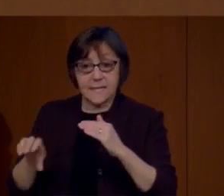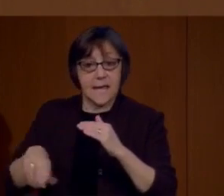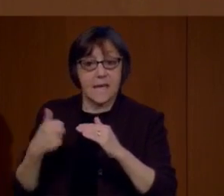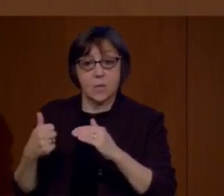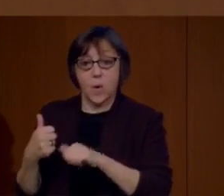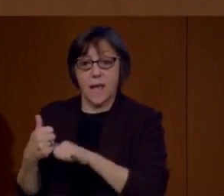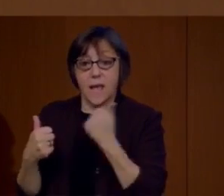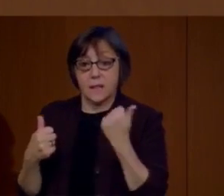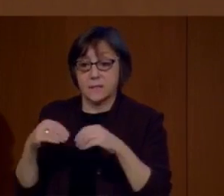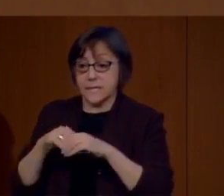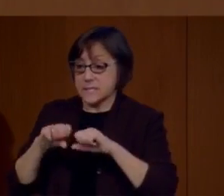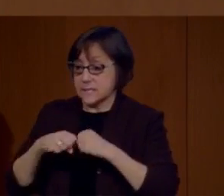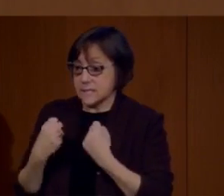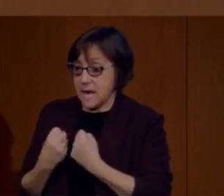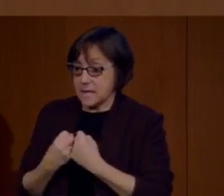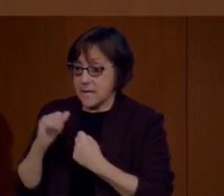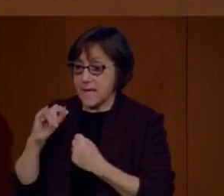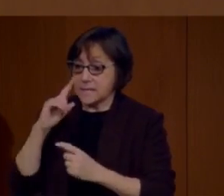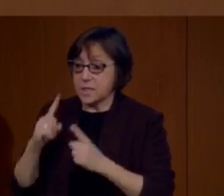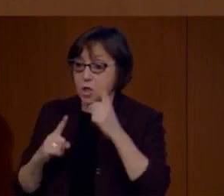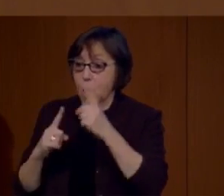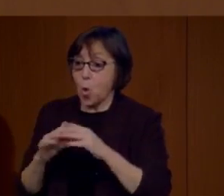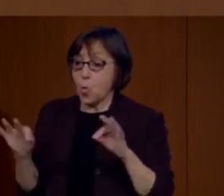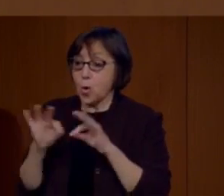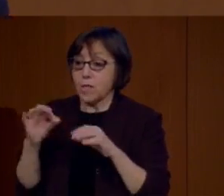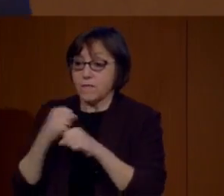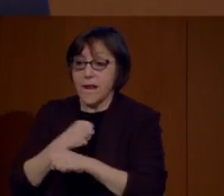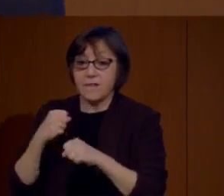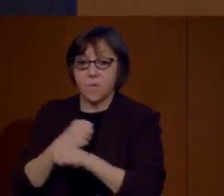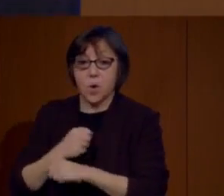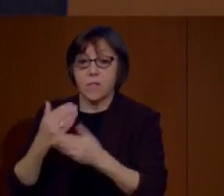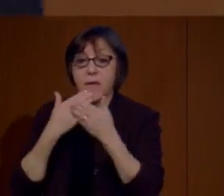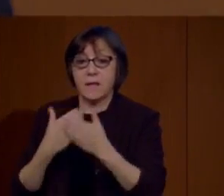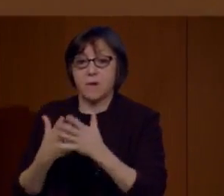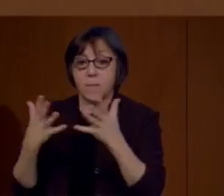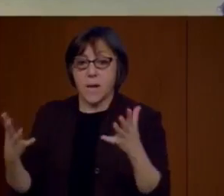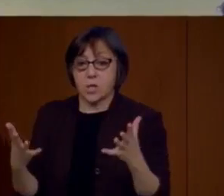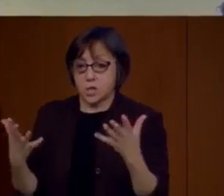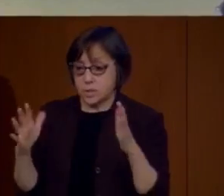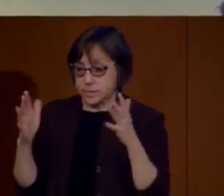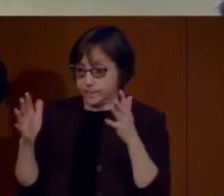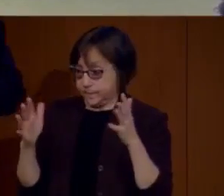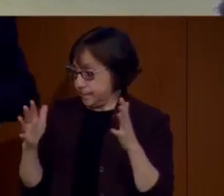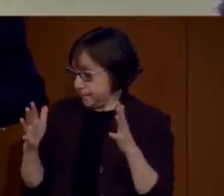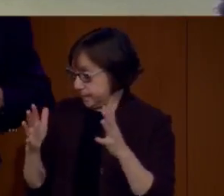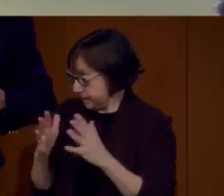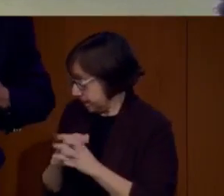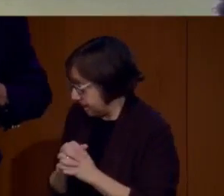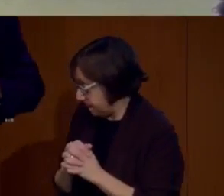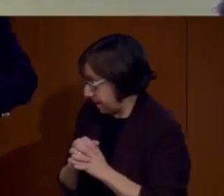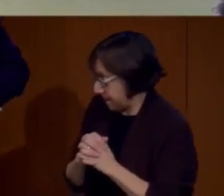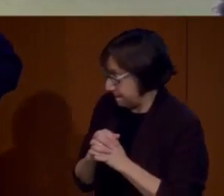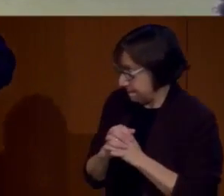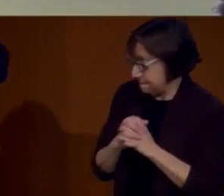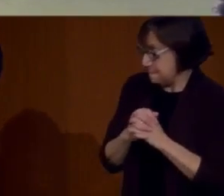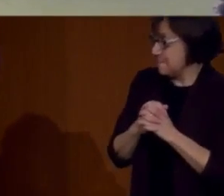in our society. That is a goal worth fighting for. Thank you very much for having me here.